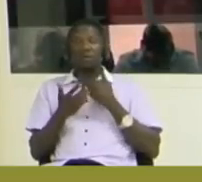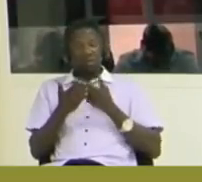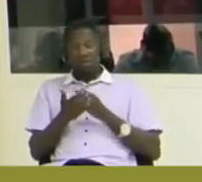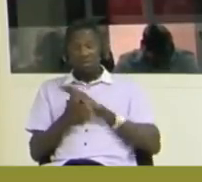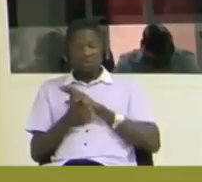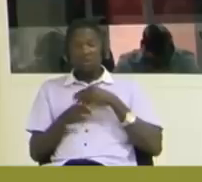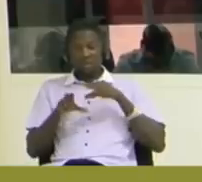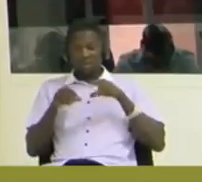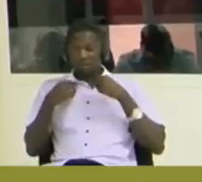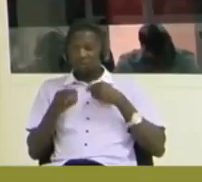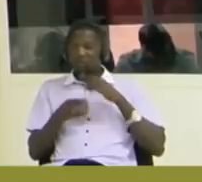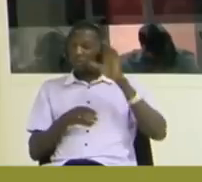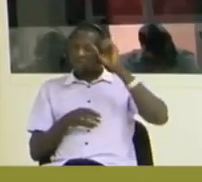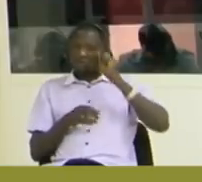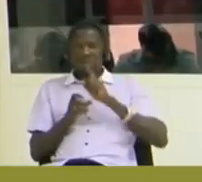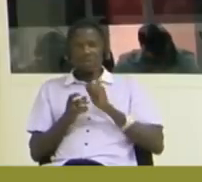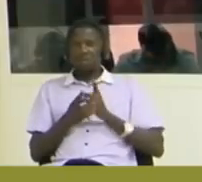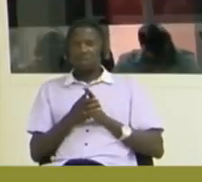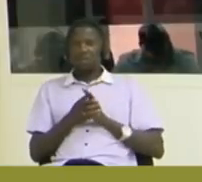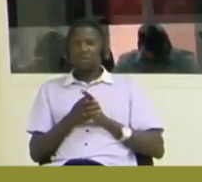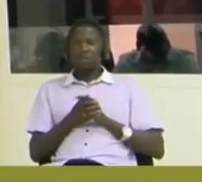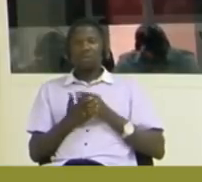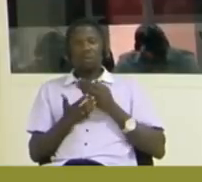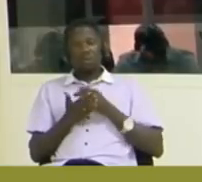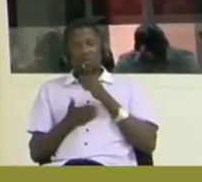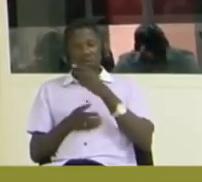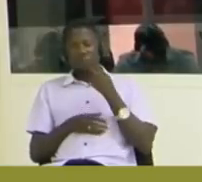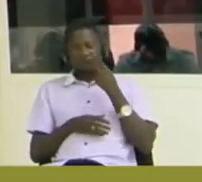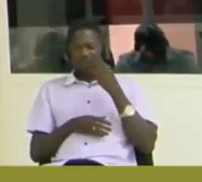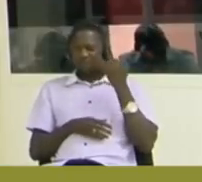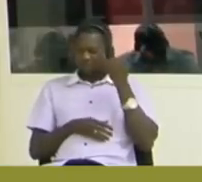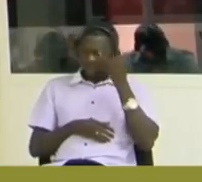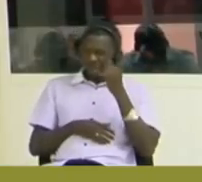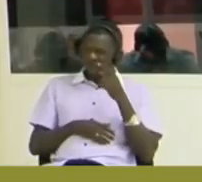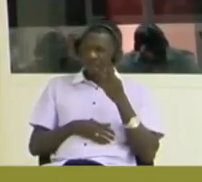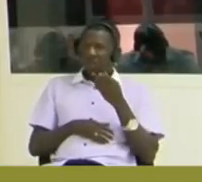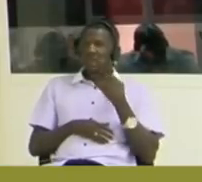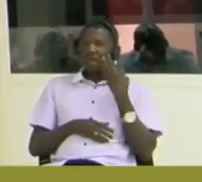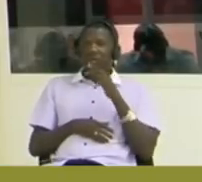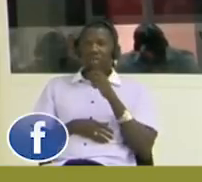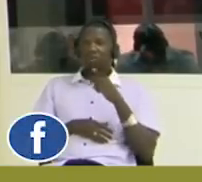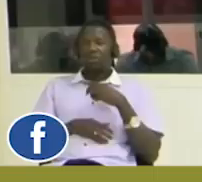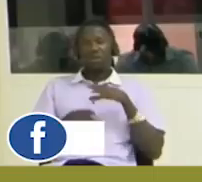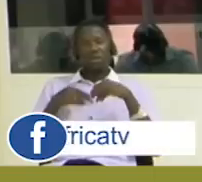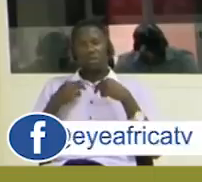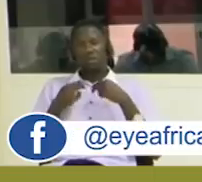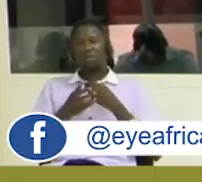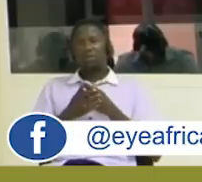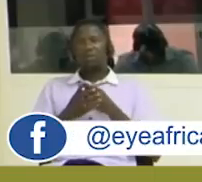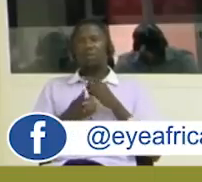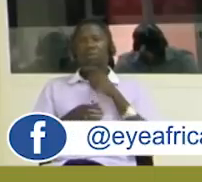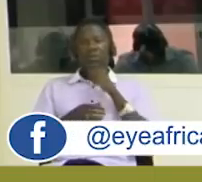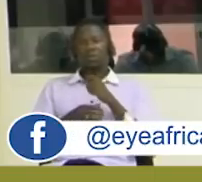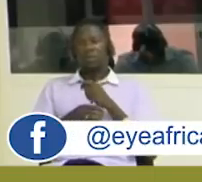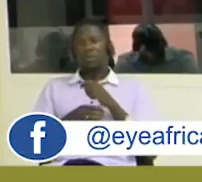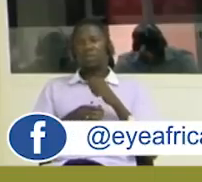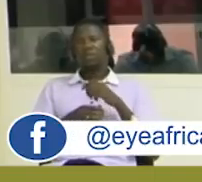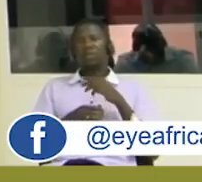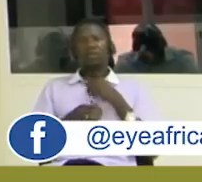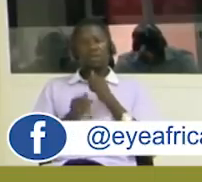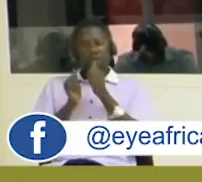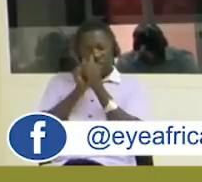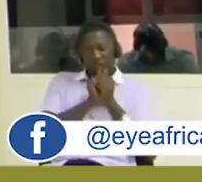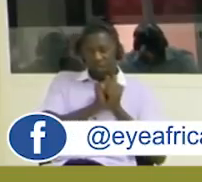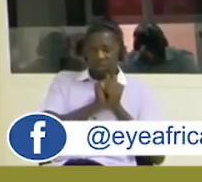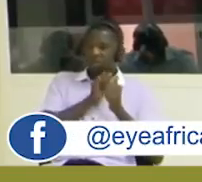understand. You see, you have a certain perception. Mm-hmm. And if you don't allow me to explain, Mr. Singhateh, please don't hide behind if you don't allow